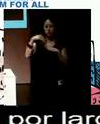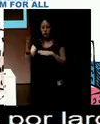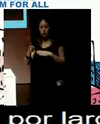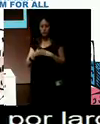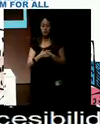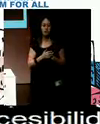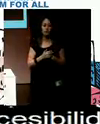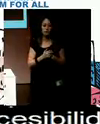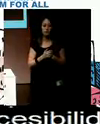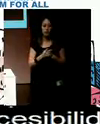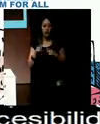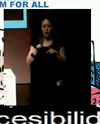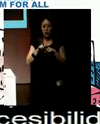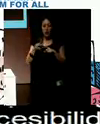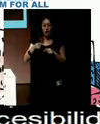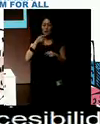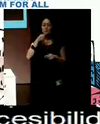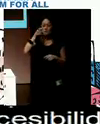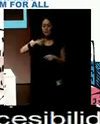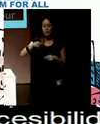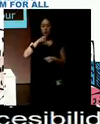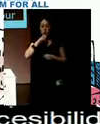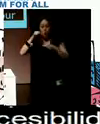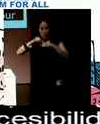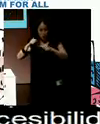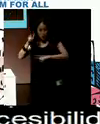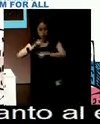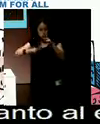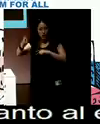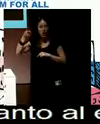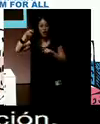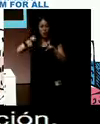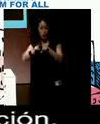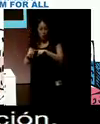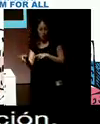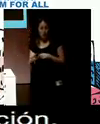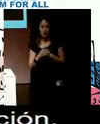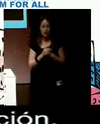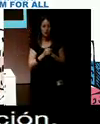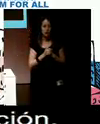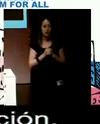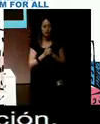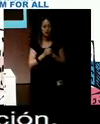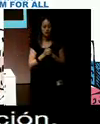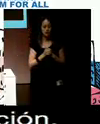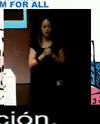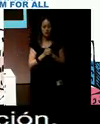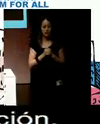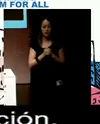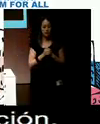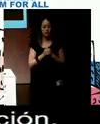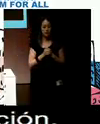mean, our population is graying, and there are more and more elderly people every